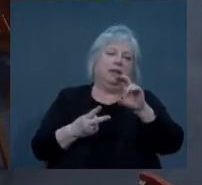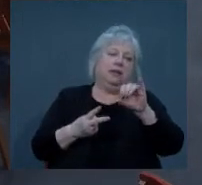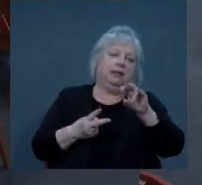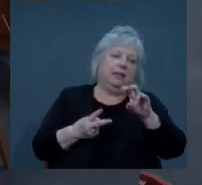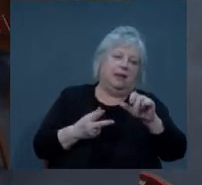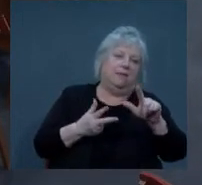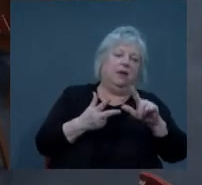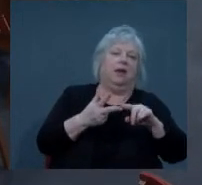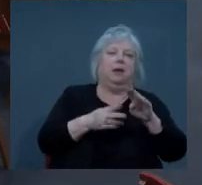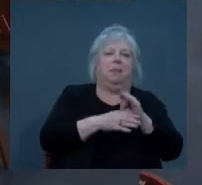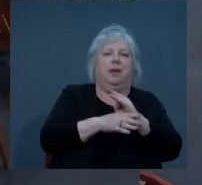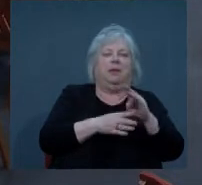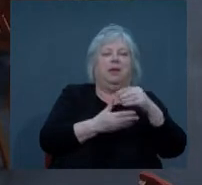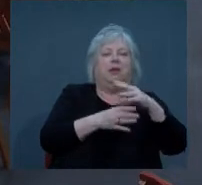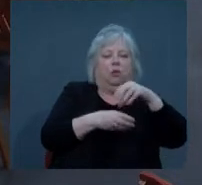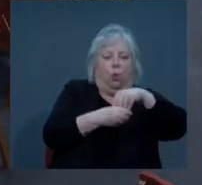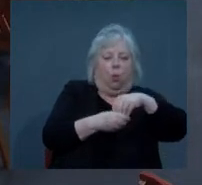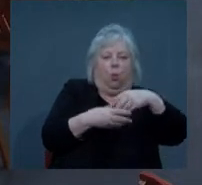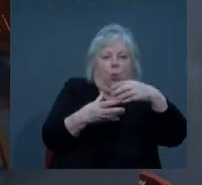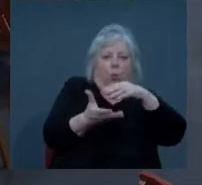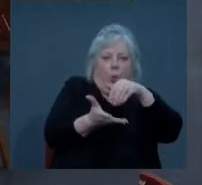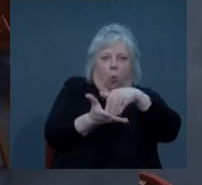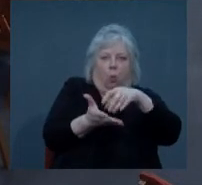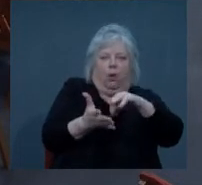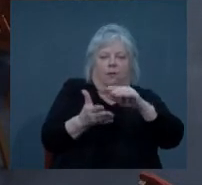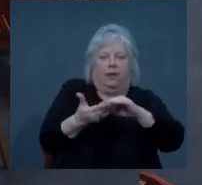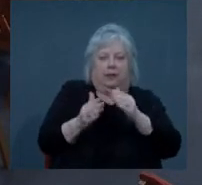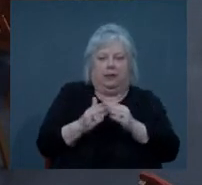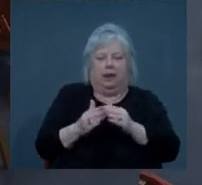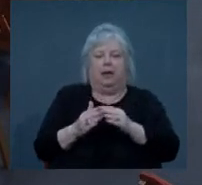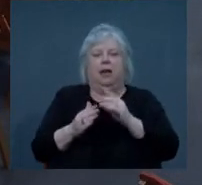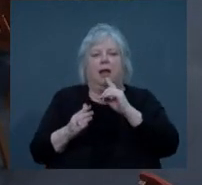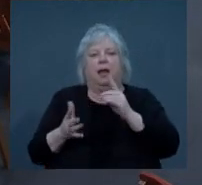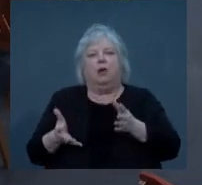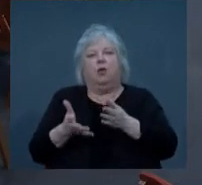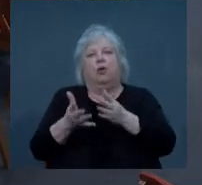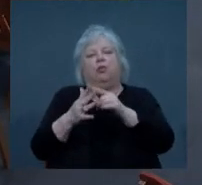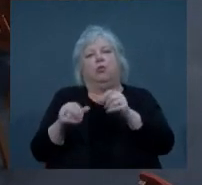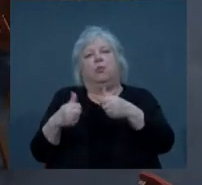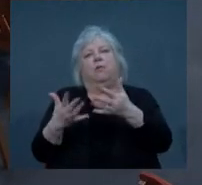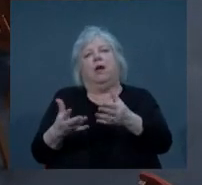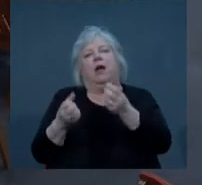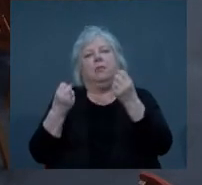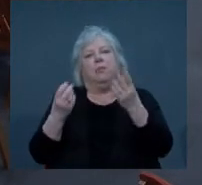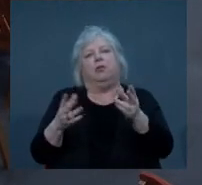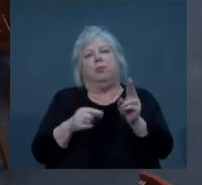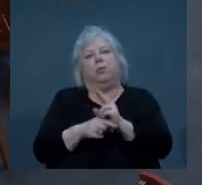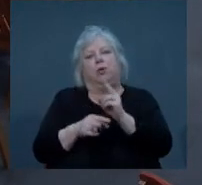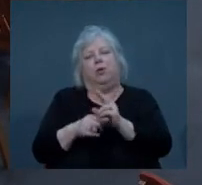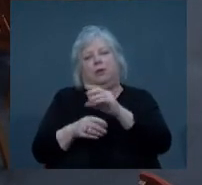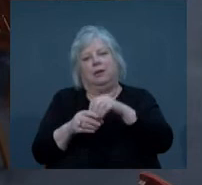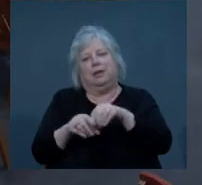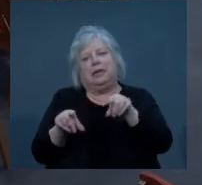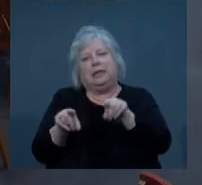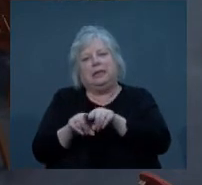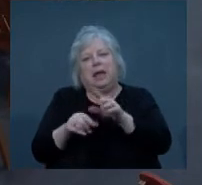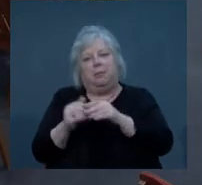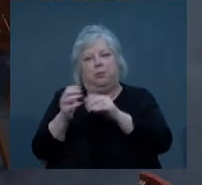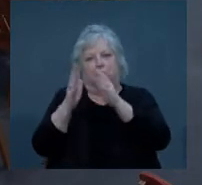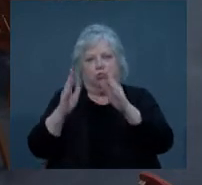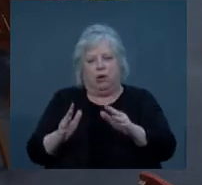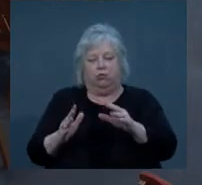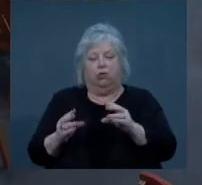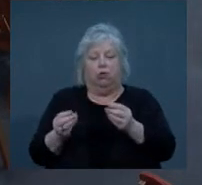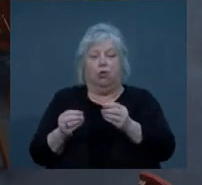city. Structures within the urban use district are encouraged to provide multiple uses within the same structure. The ground or